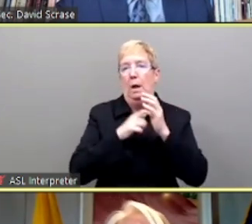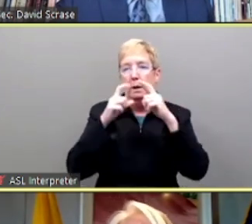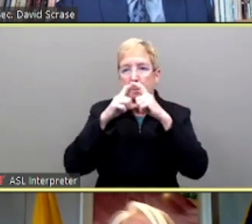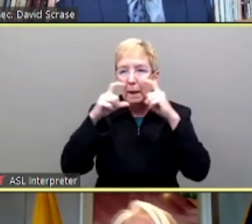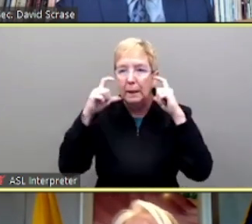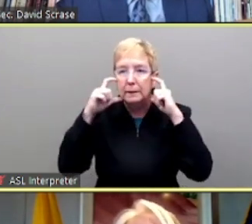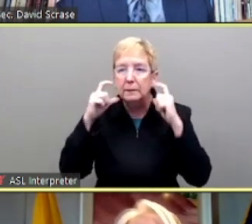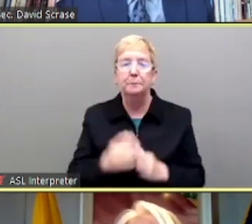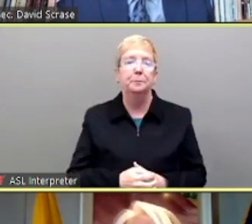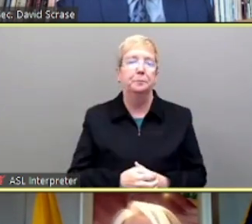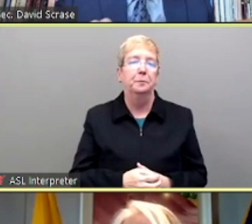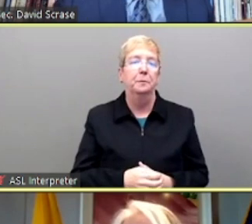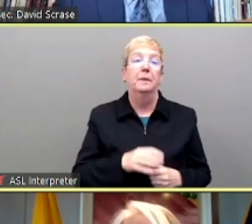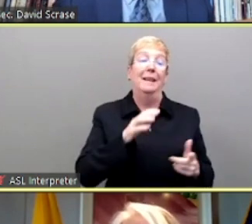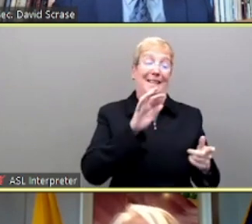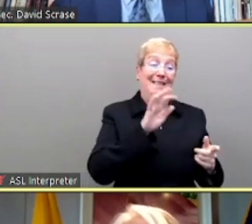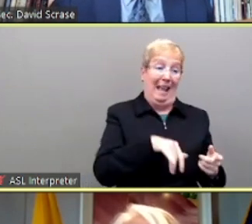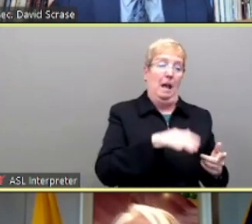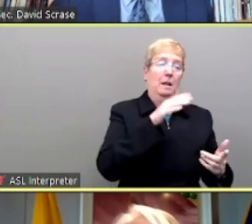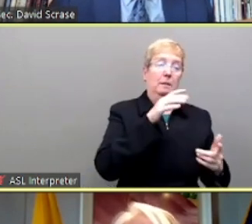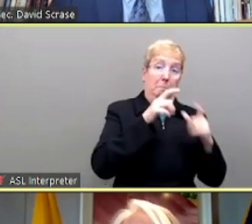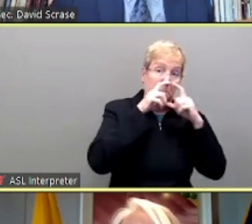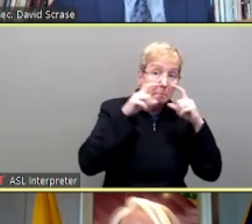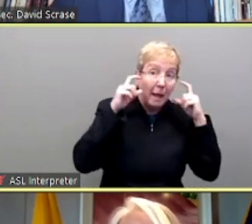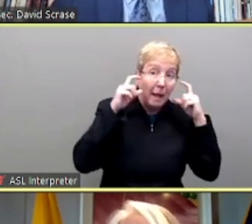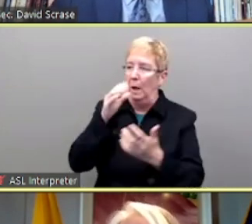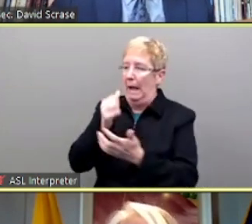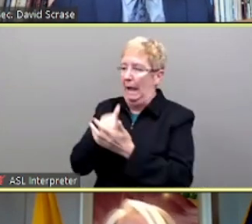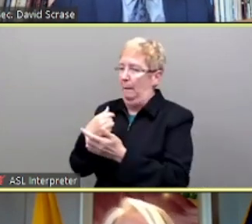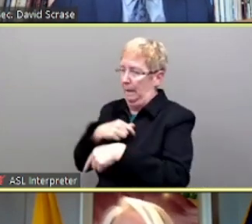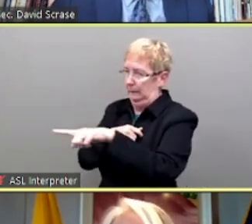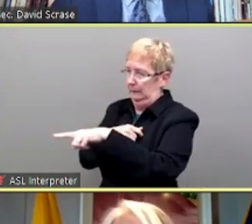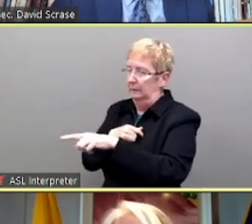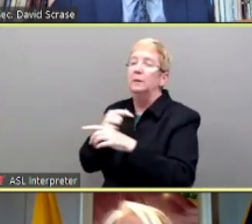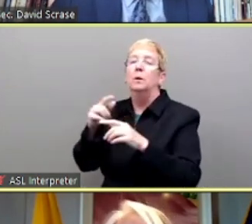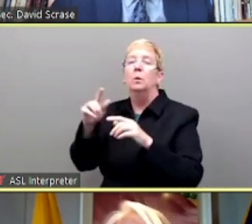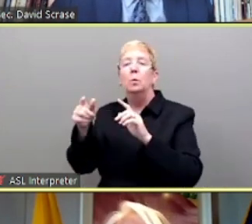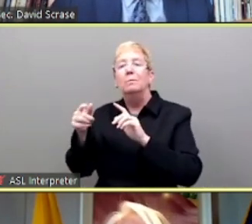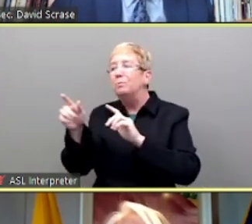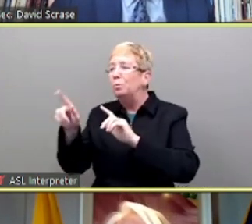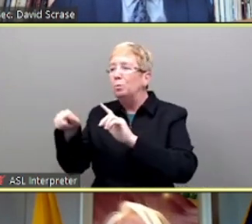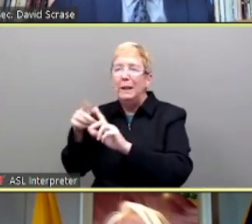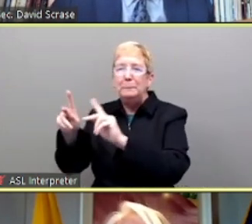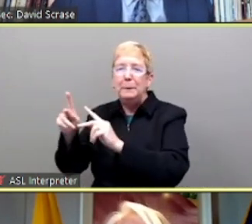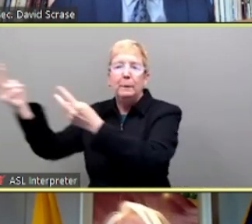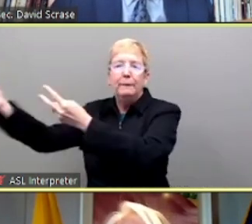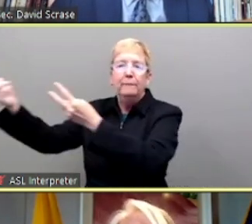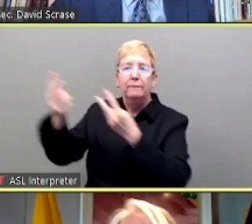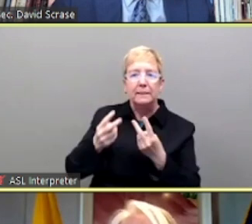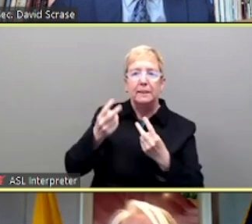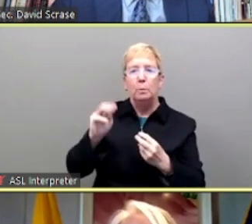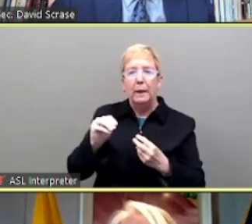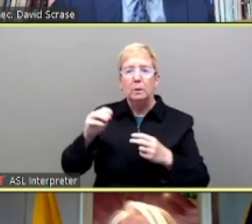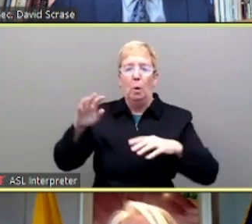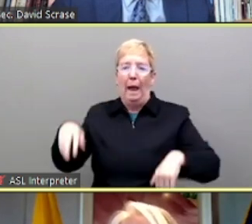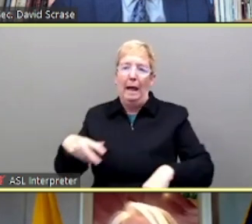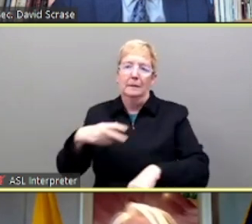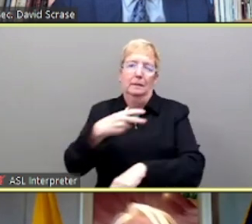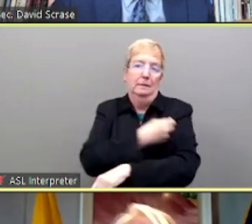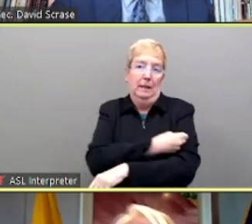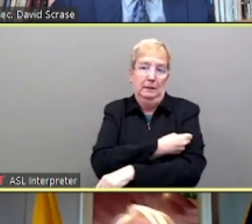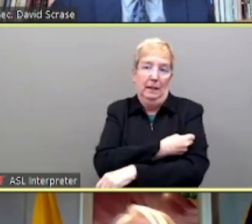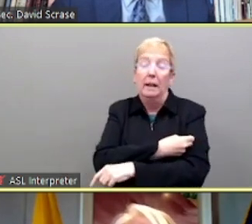assist us with an unvaccinated population that is visiting New Mexico. In fact, they'll be required to wear